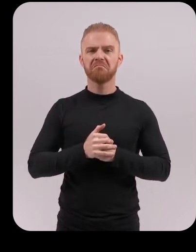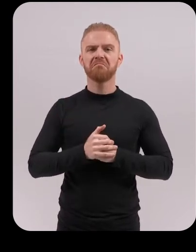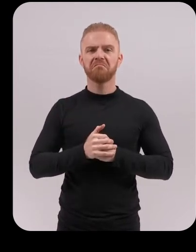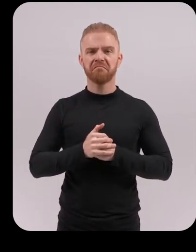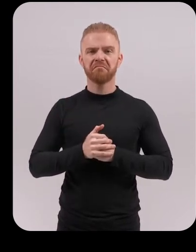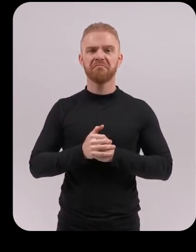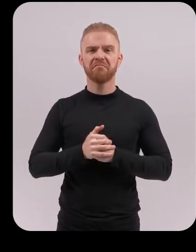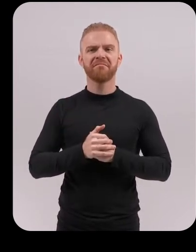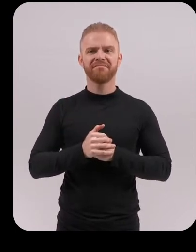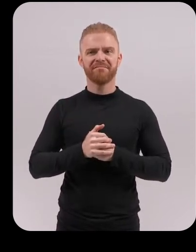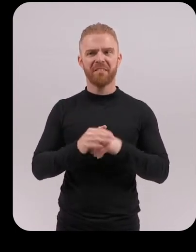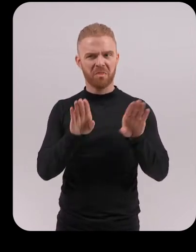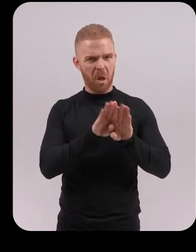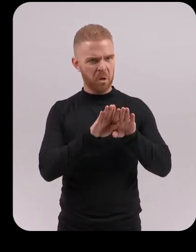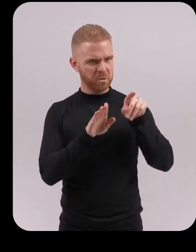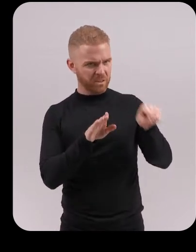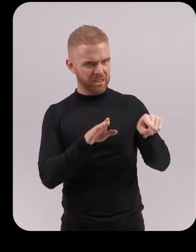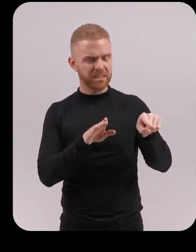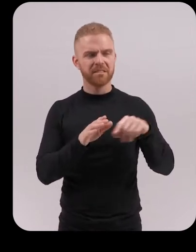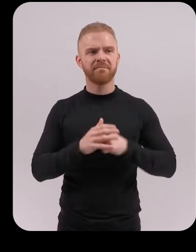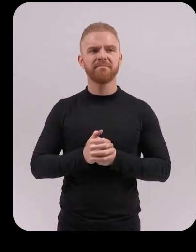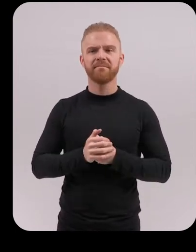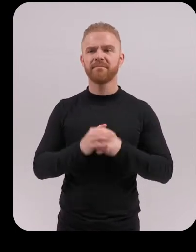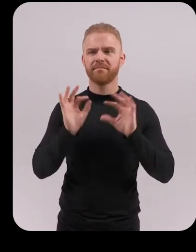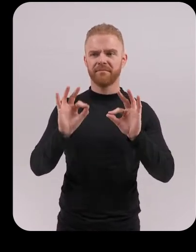Let me close this. Let's open up the preview here.